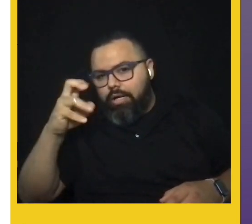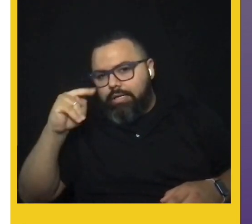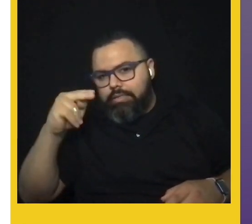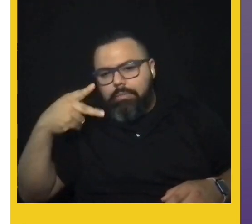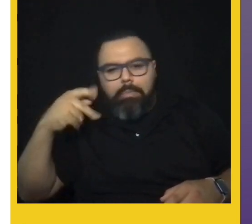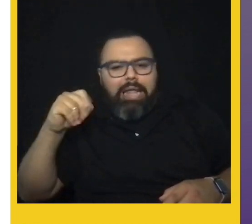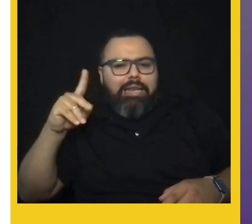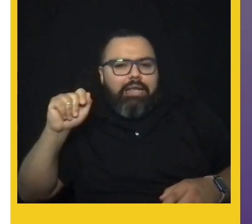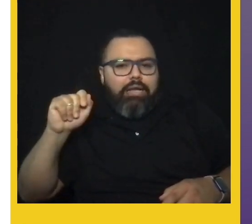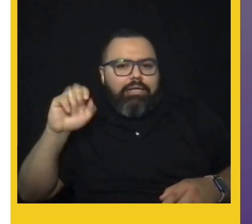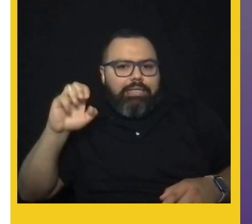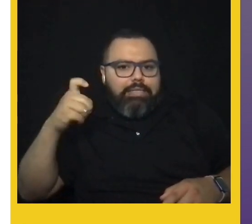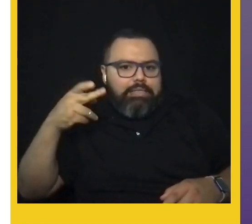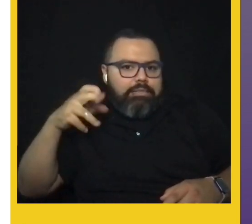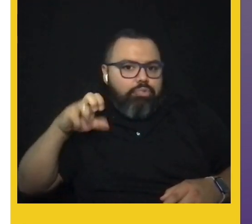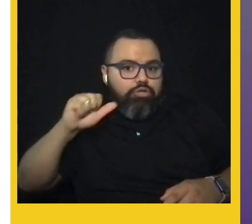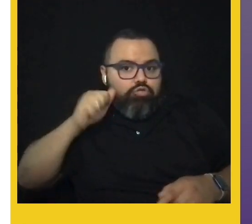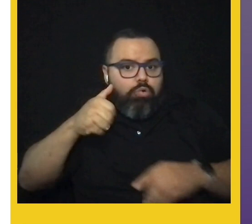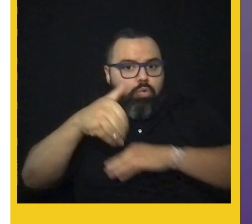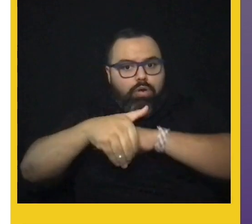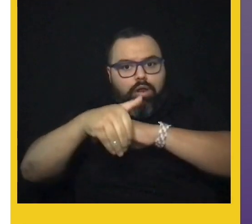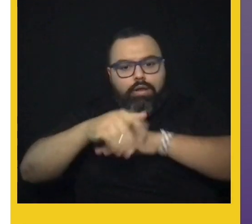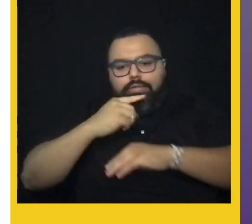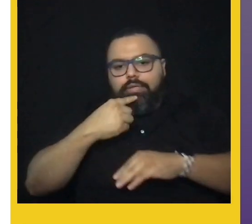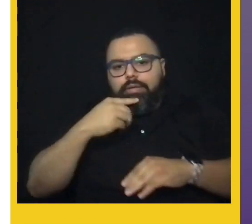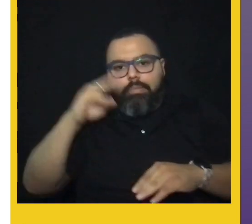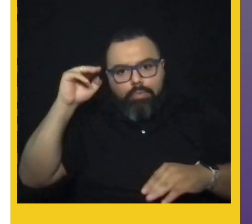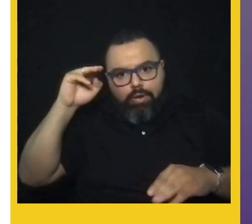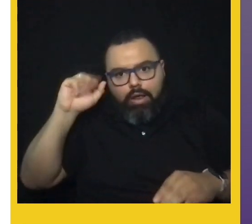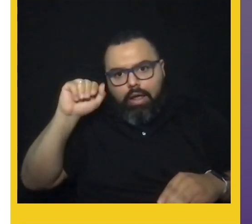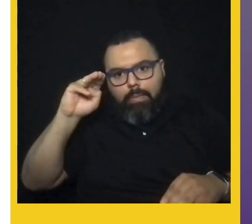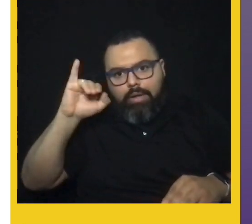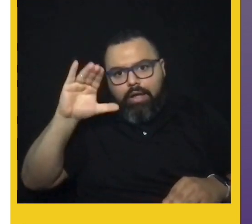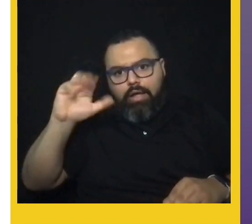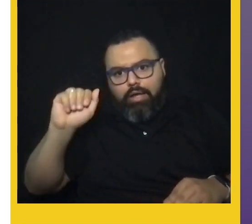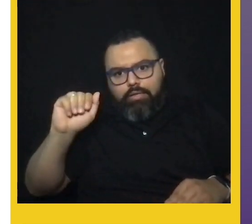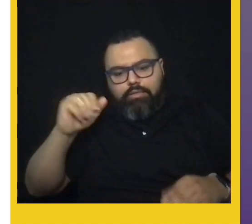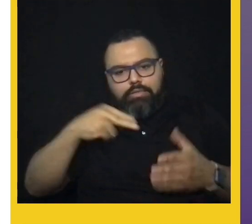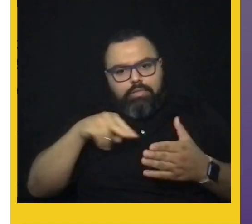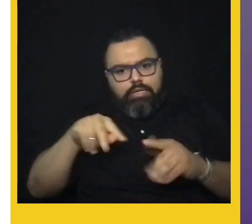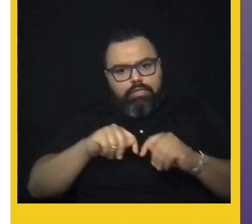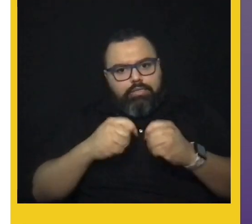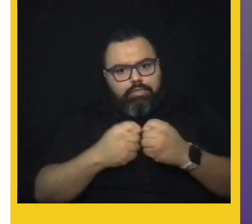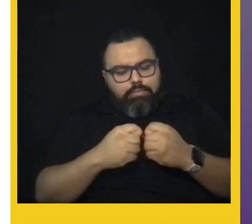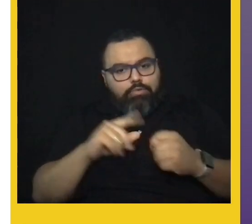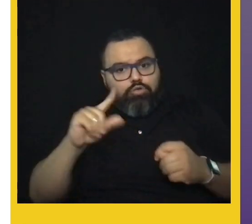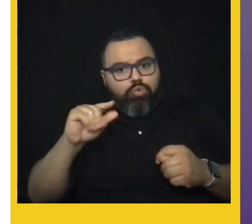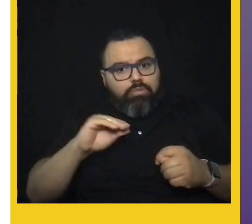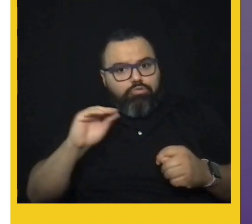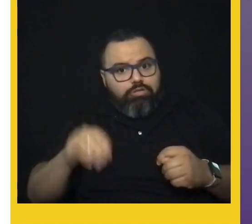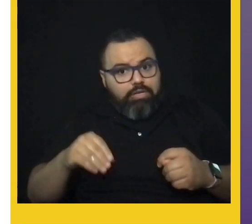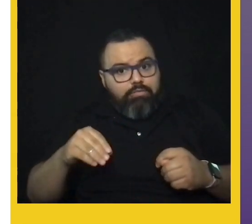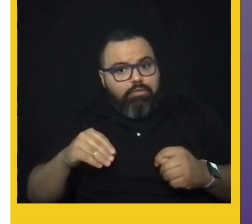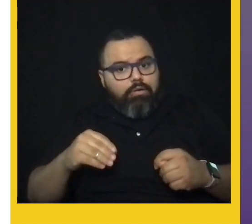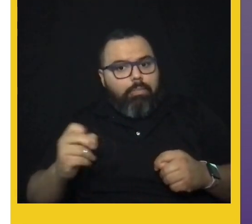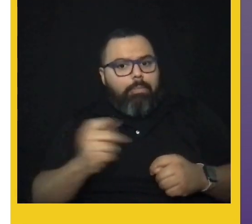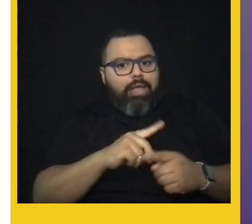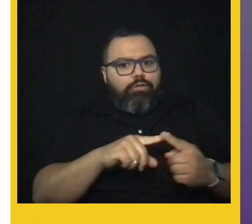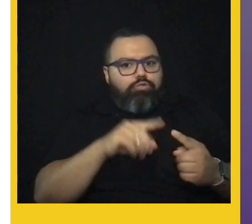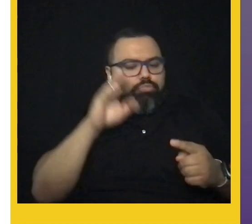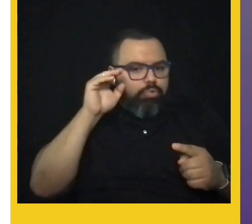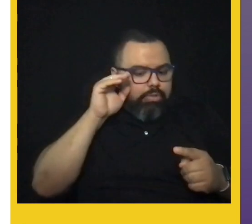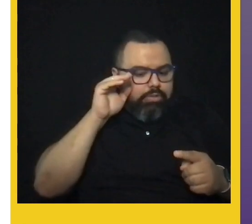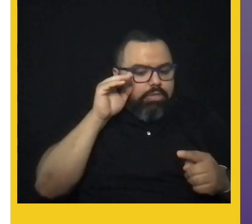Express on Hawkins before 10 p.m. tomorrow night, and be sure to mention Burgess Amakai Dance Team at checkout. 20% of all